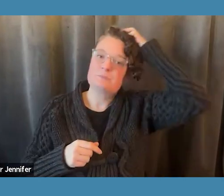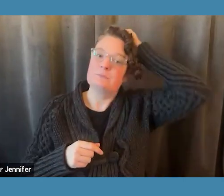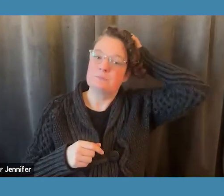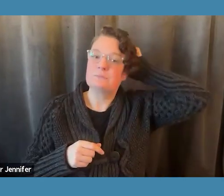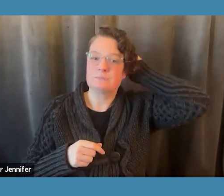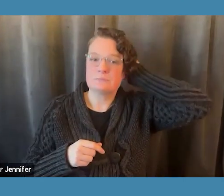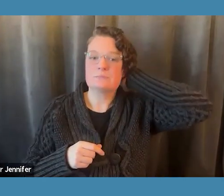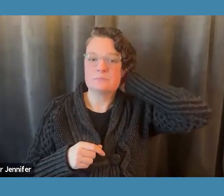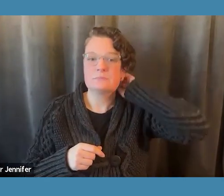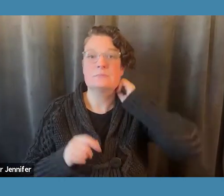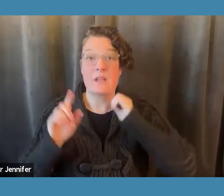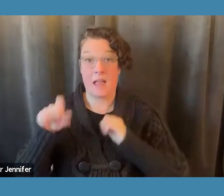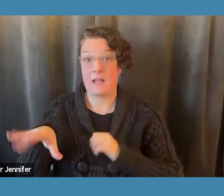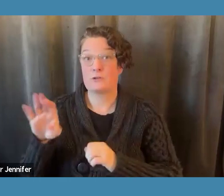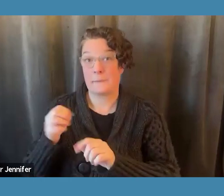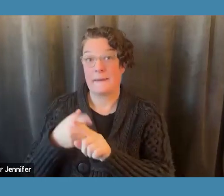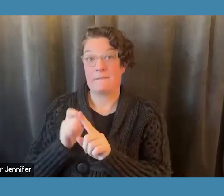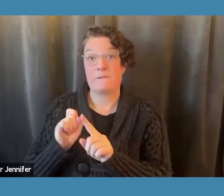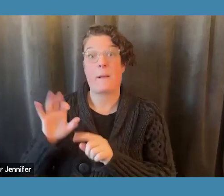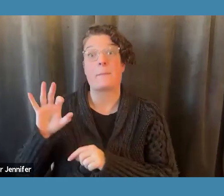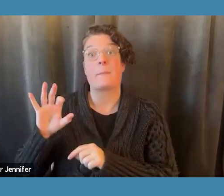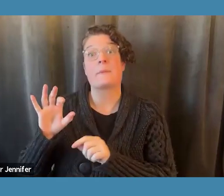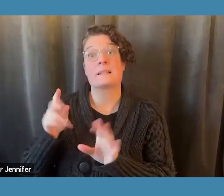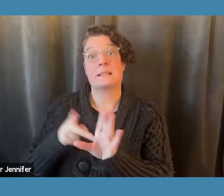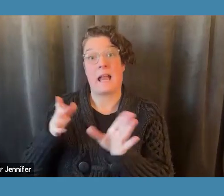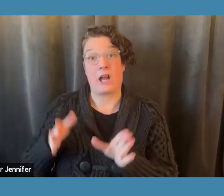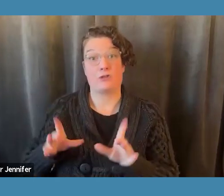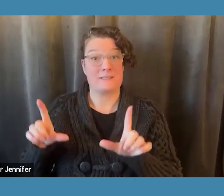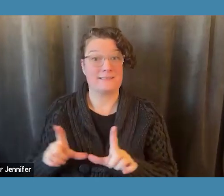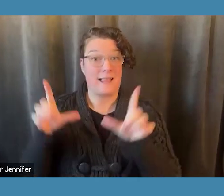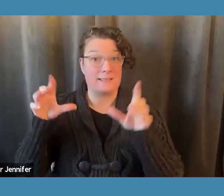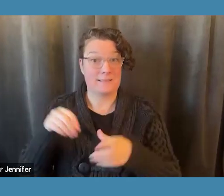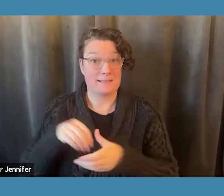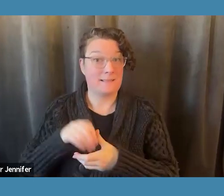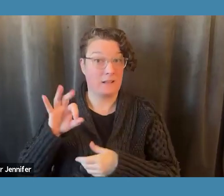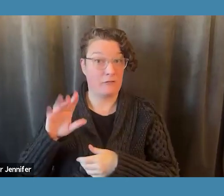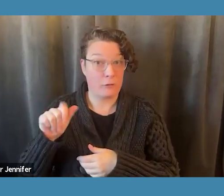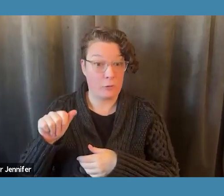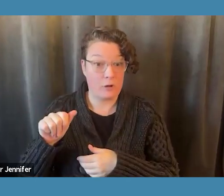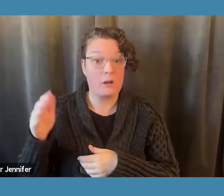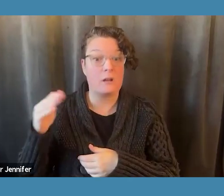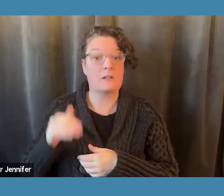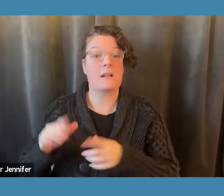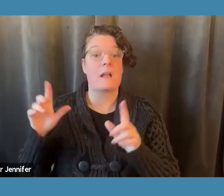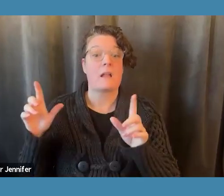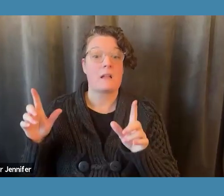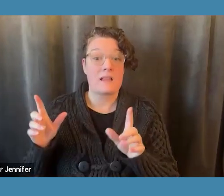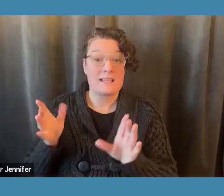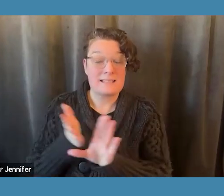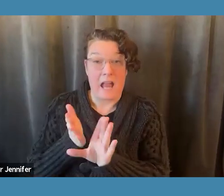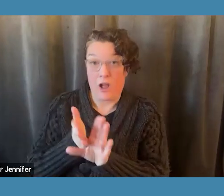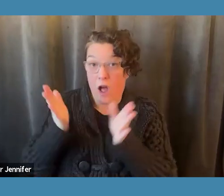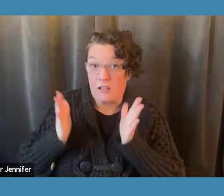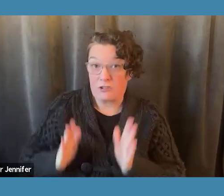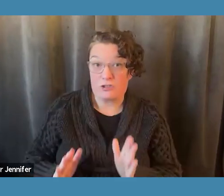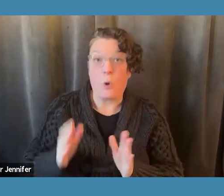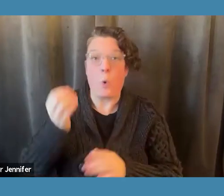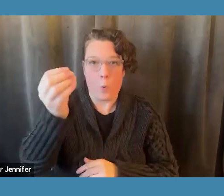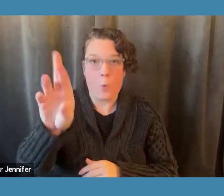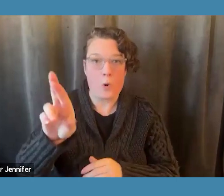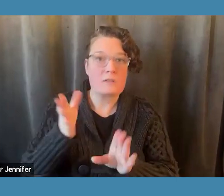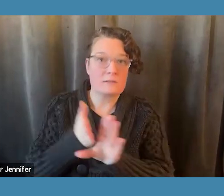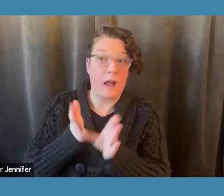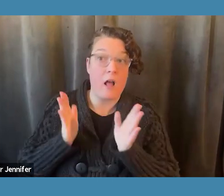the diagnosis has to be made by a Florida licensed psychiatrist, a Florida licensed psychologist,